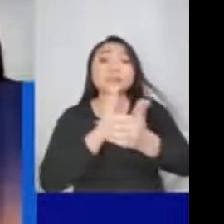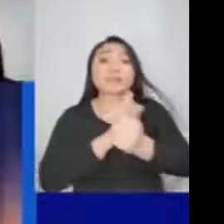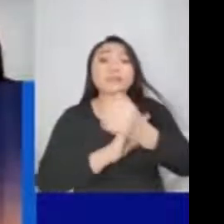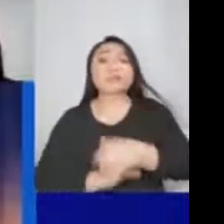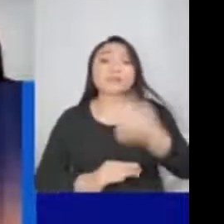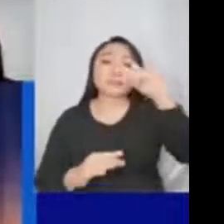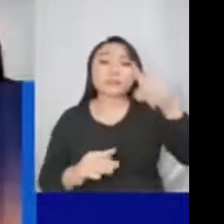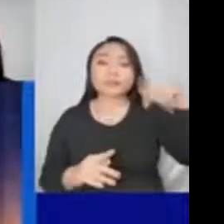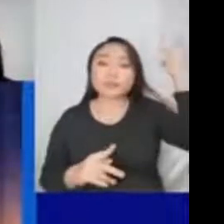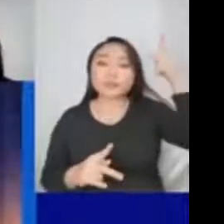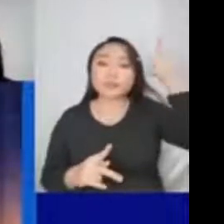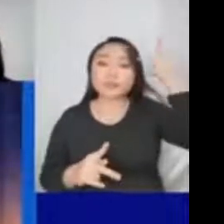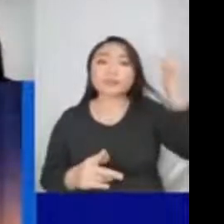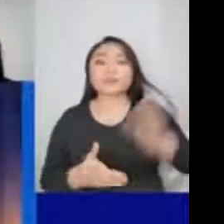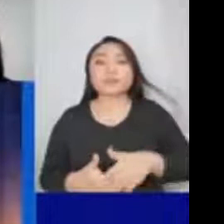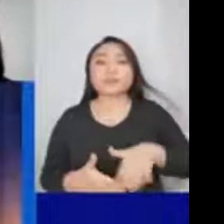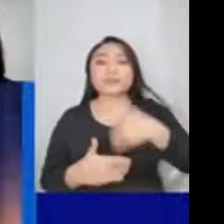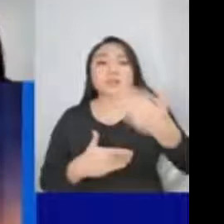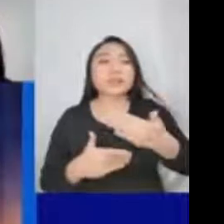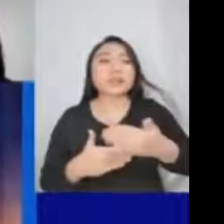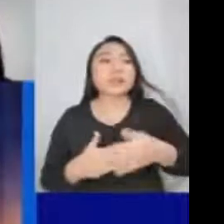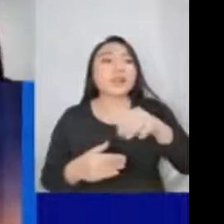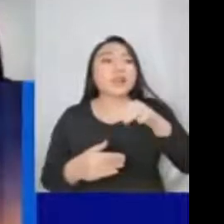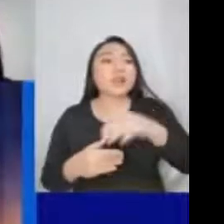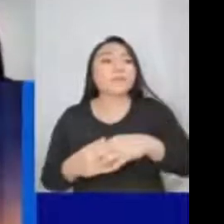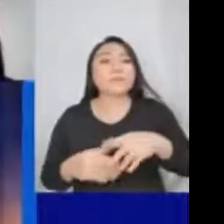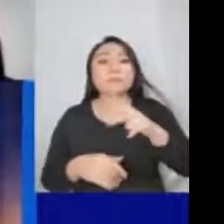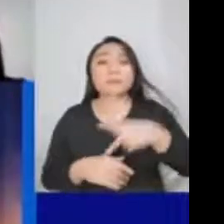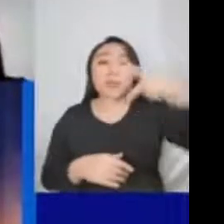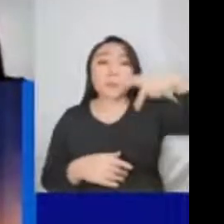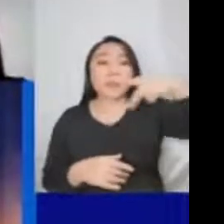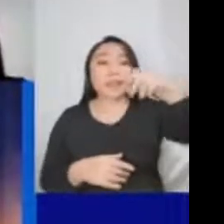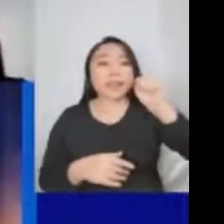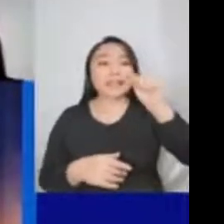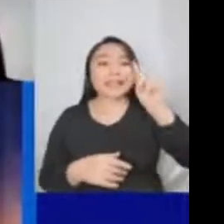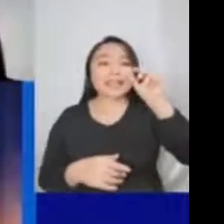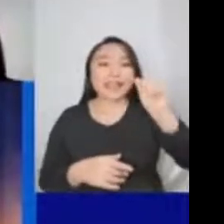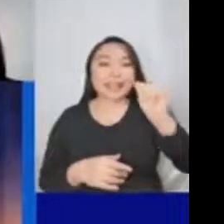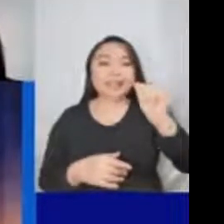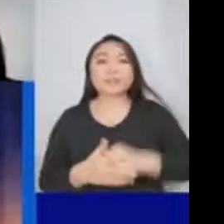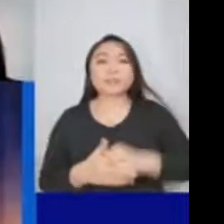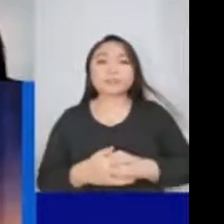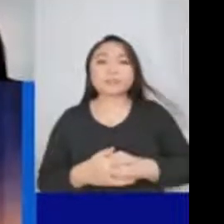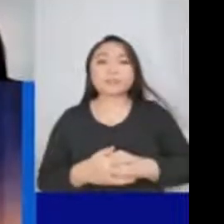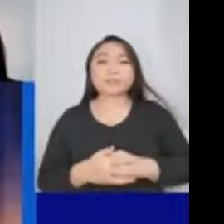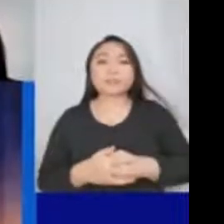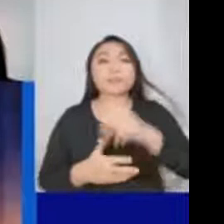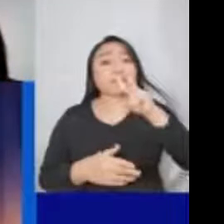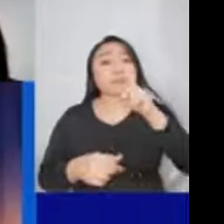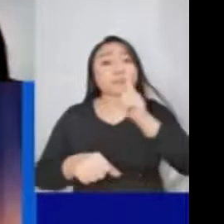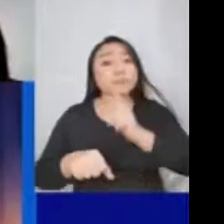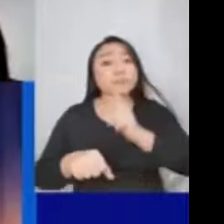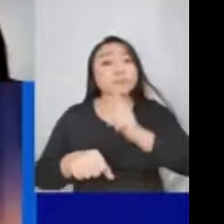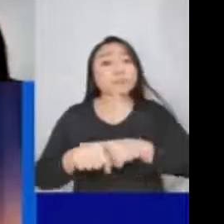Expert Talk Online every Wednesday at 5 p.m. live at DOSTV FB page at